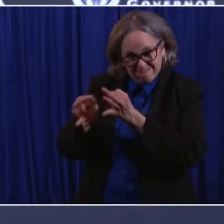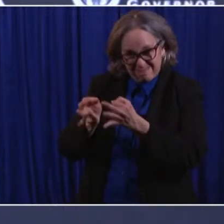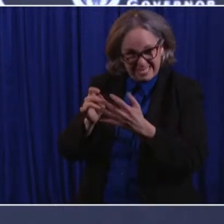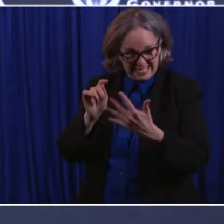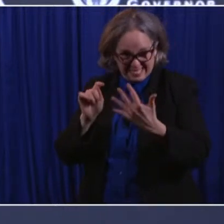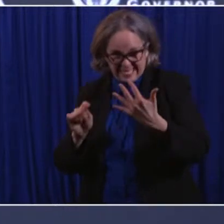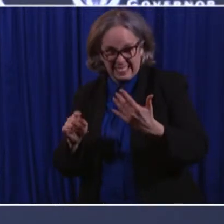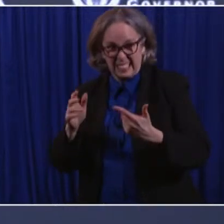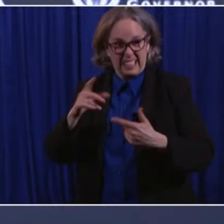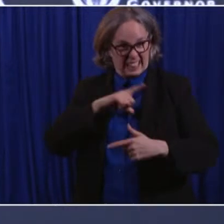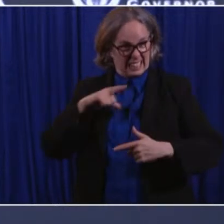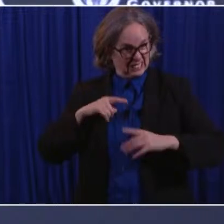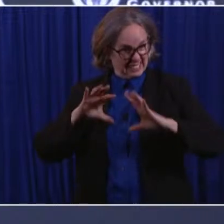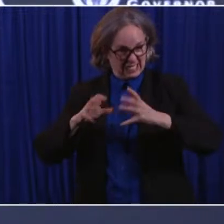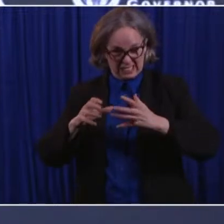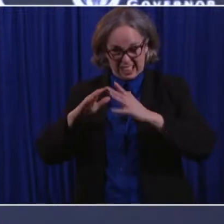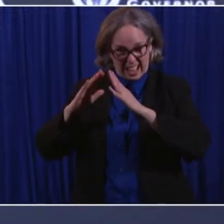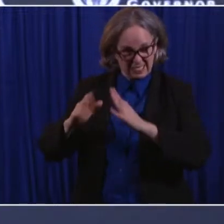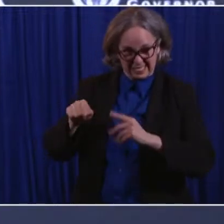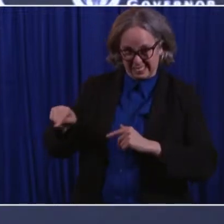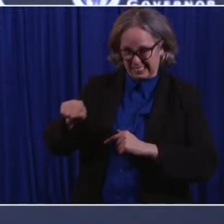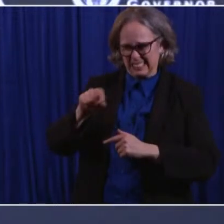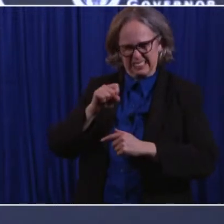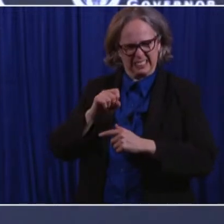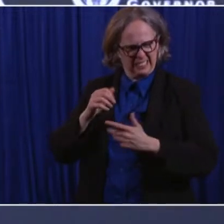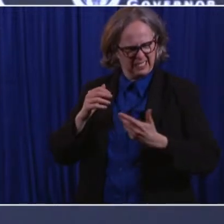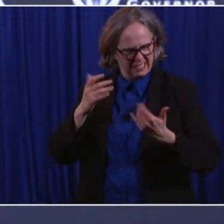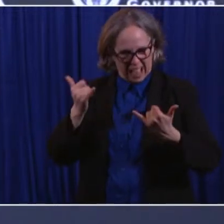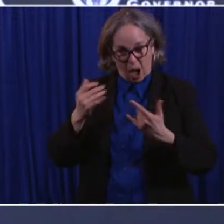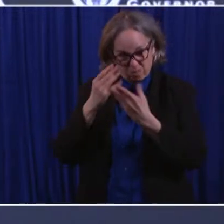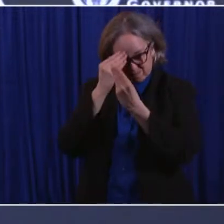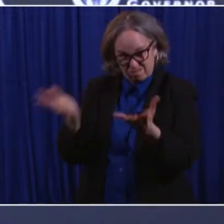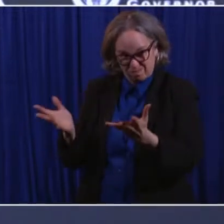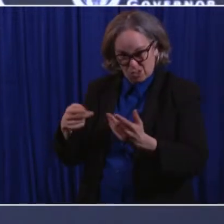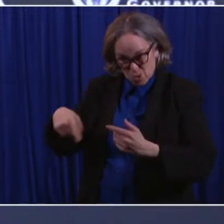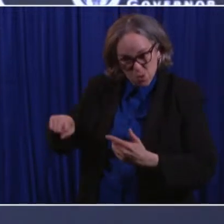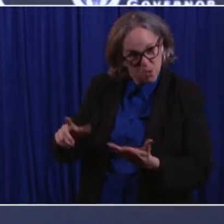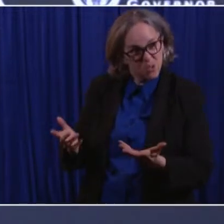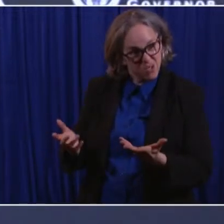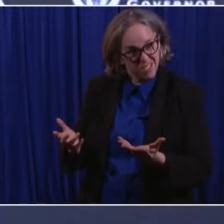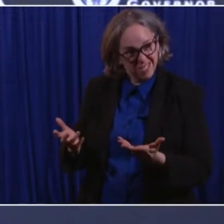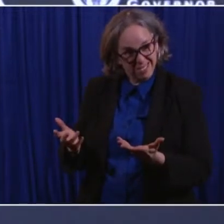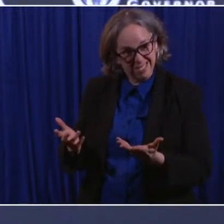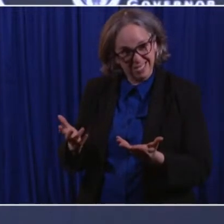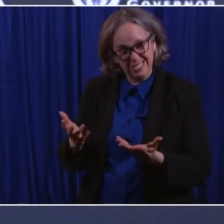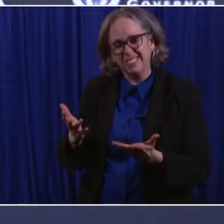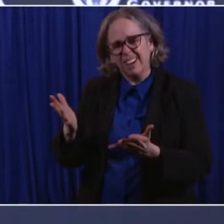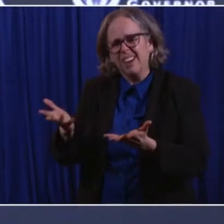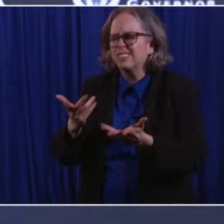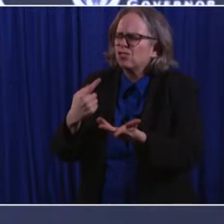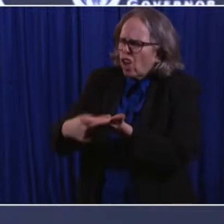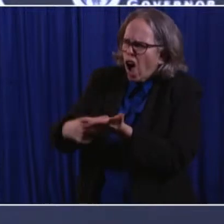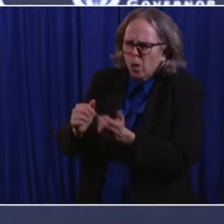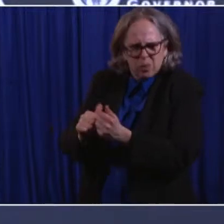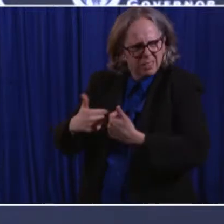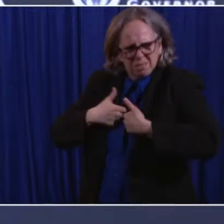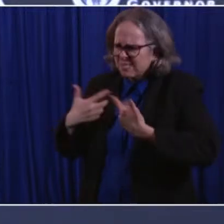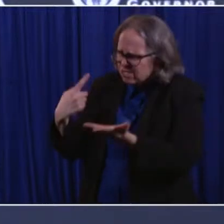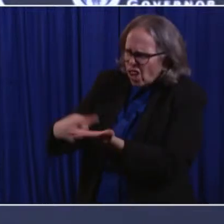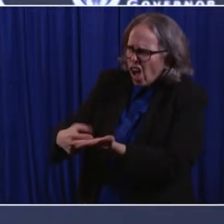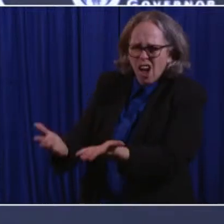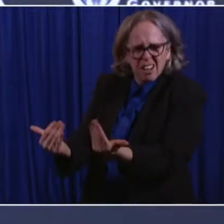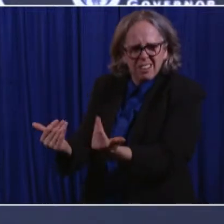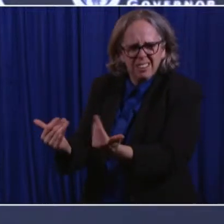use this as an opportunity to talk. Talking never hurts. Let's see if there isn't some